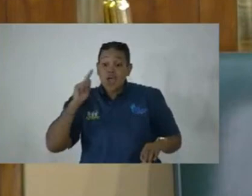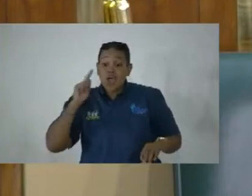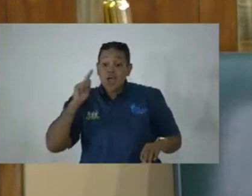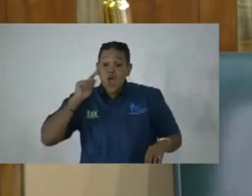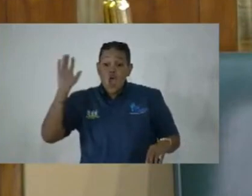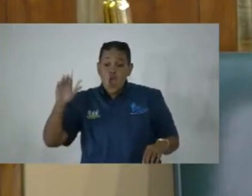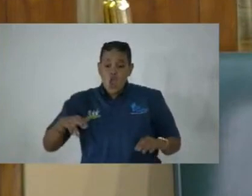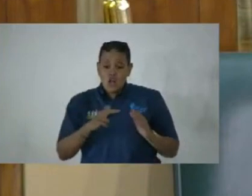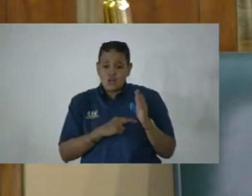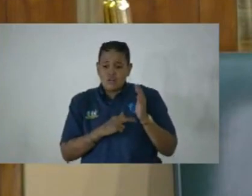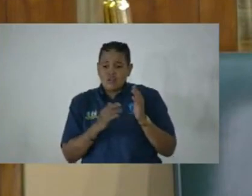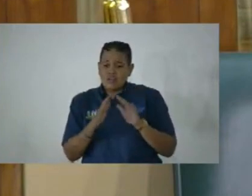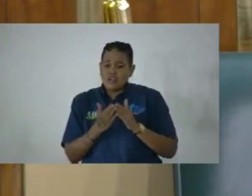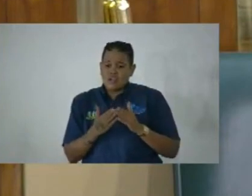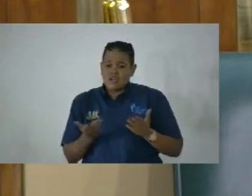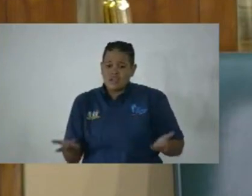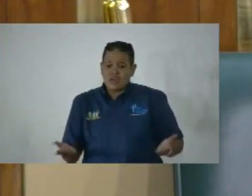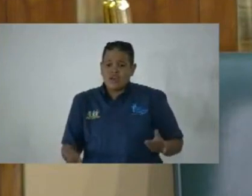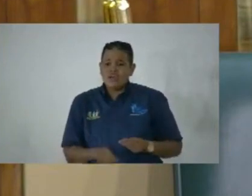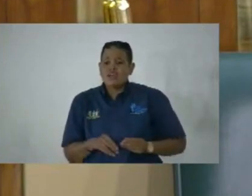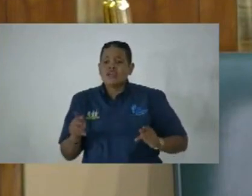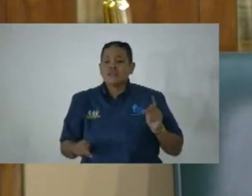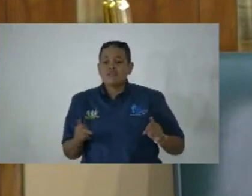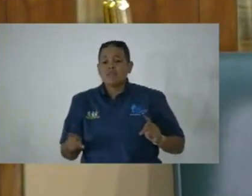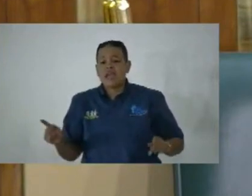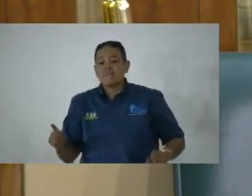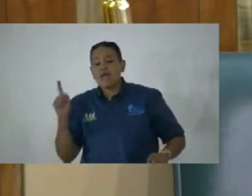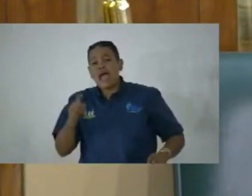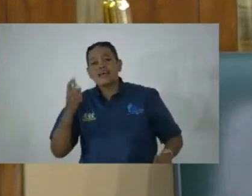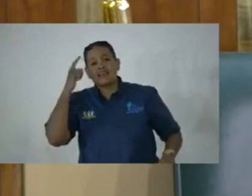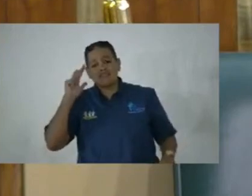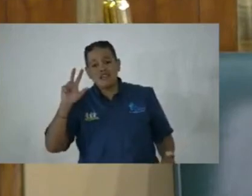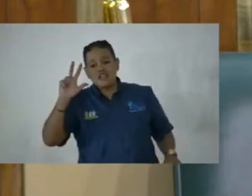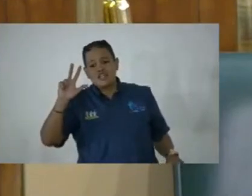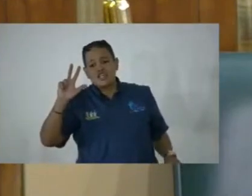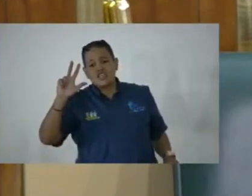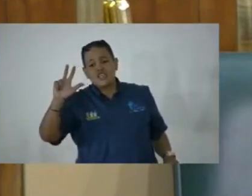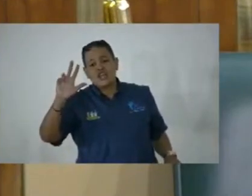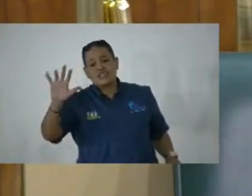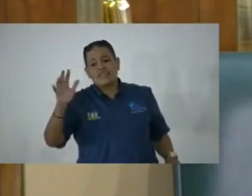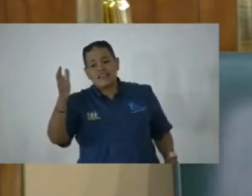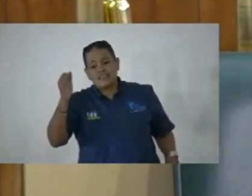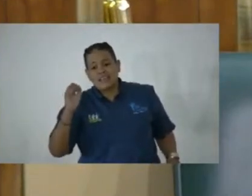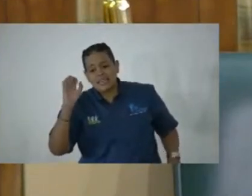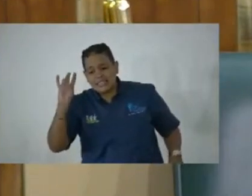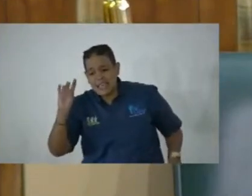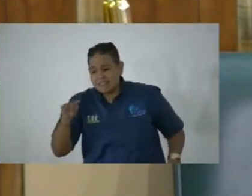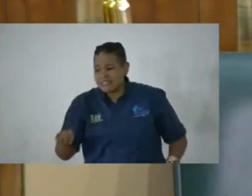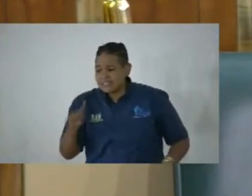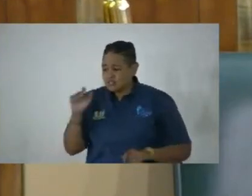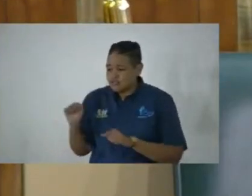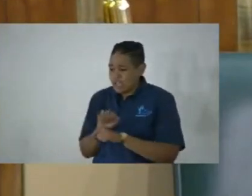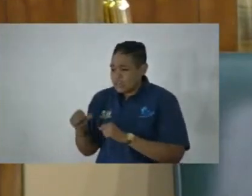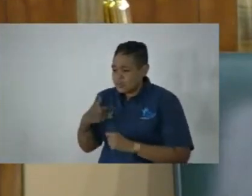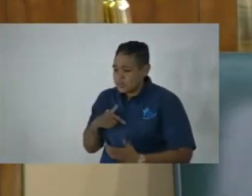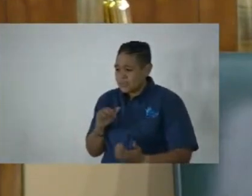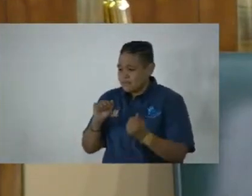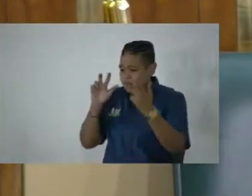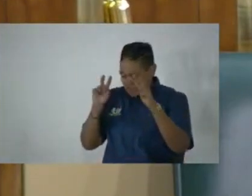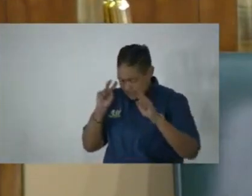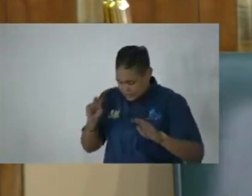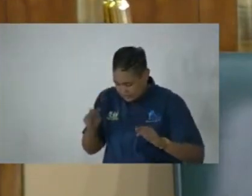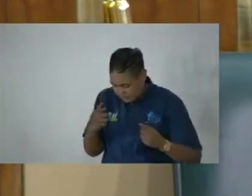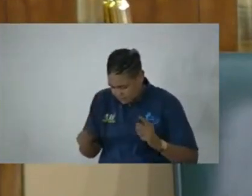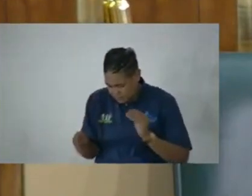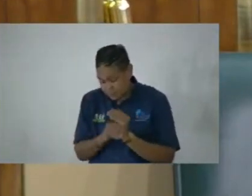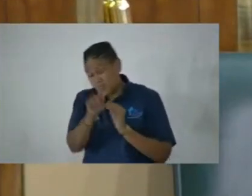Oh my God. Yes, persons have asked for 35, received 7. Carlton, This is a reality that we face. So when